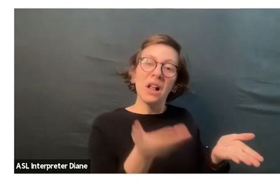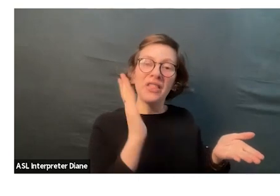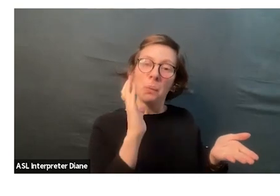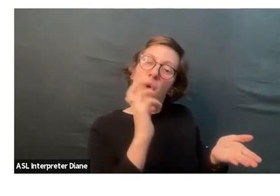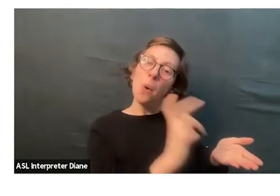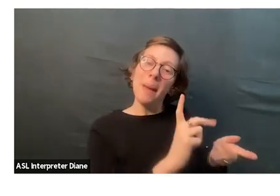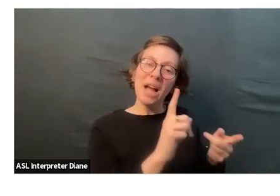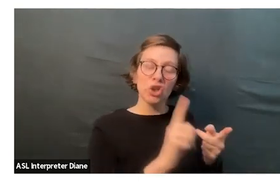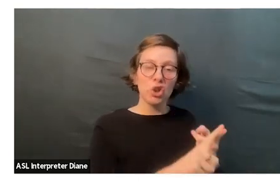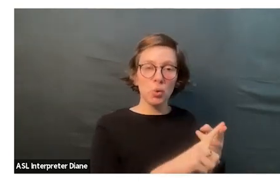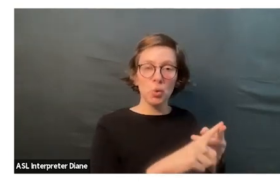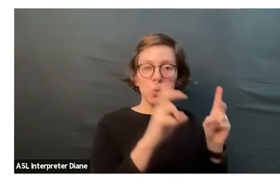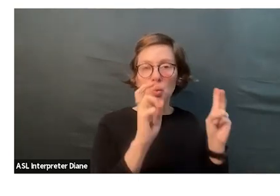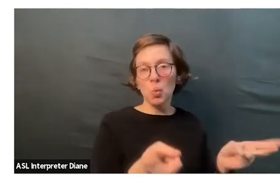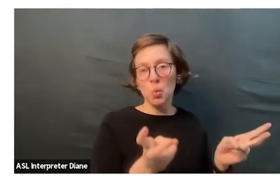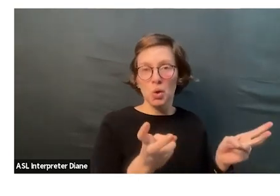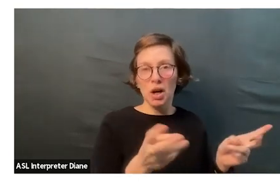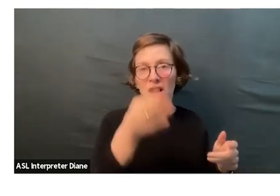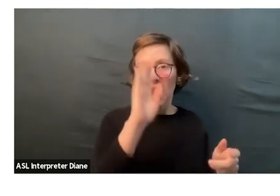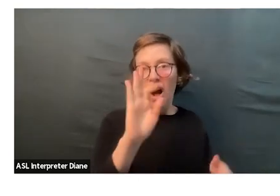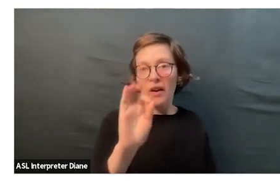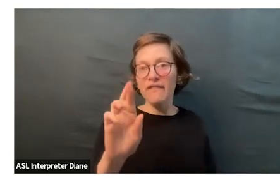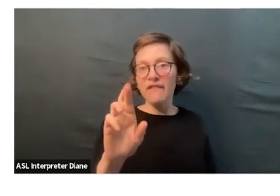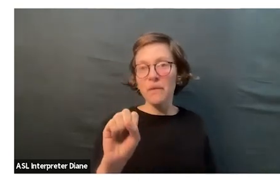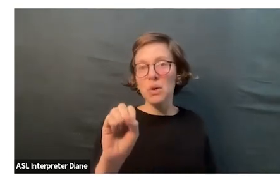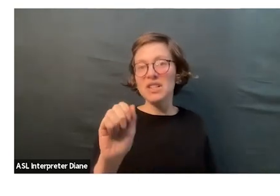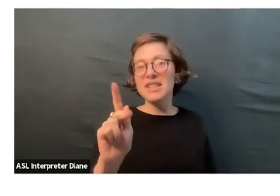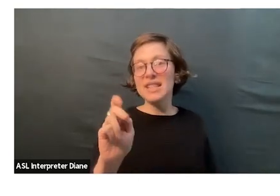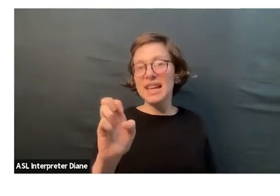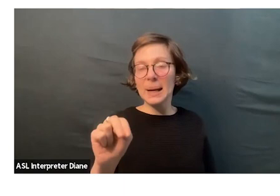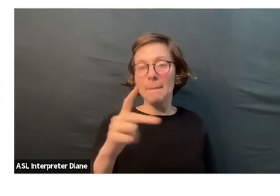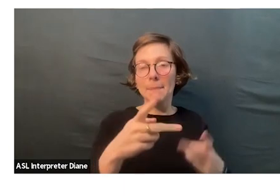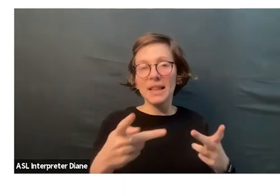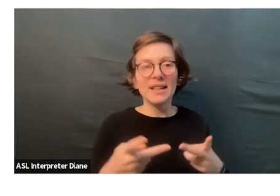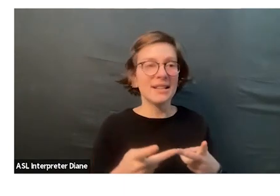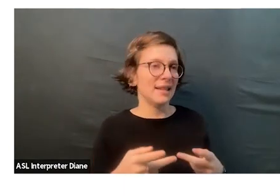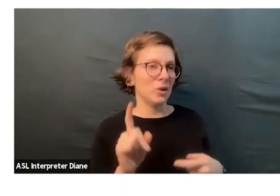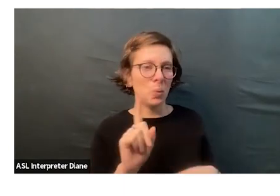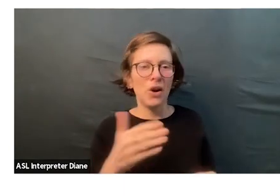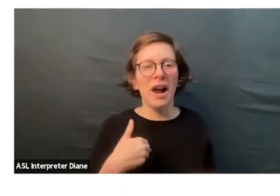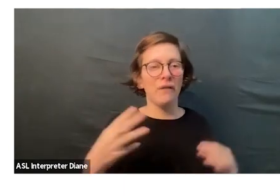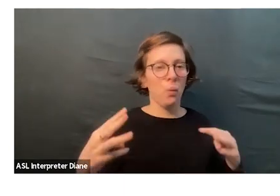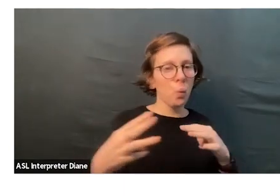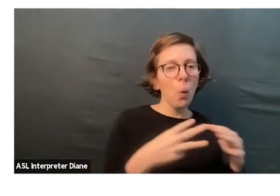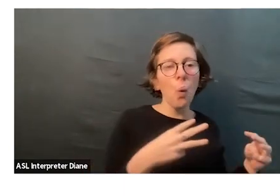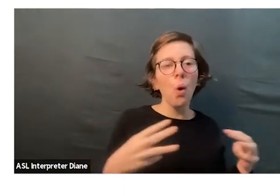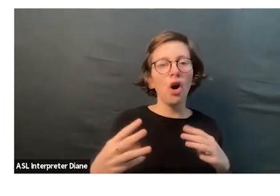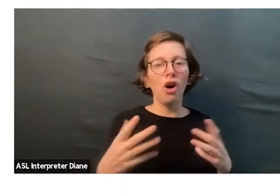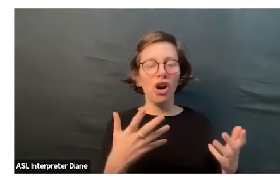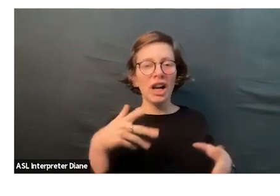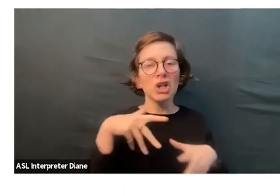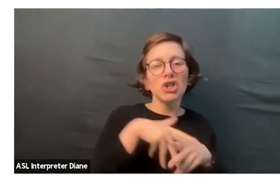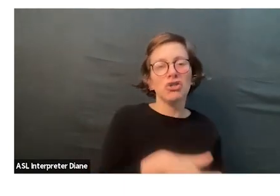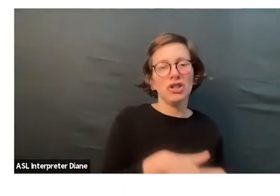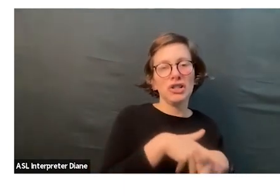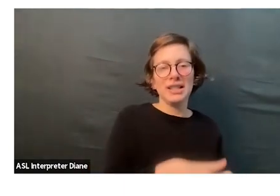the rationale that so many people who refuse to repatriate specimen, whether biological, zoological, or cultural, they often